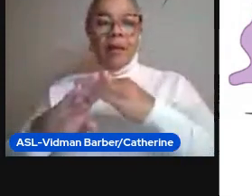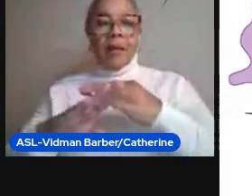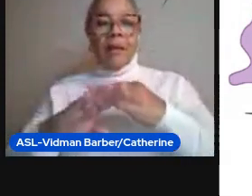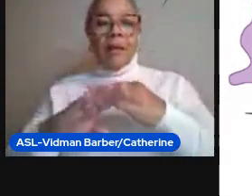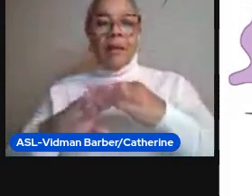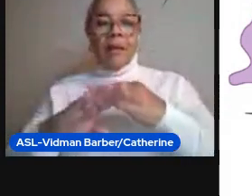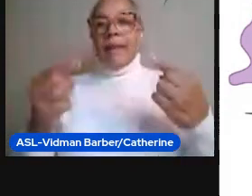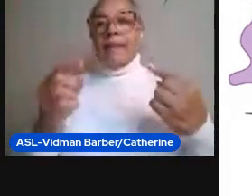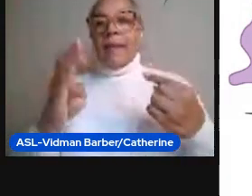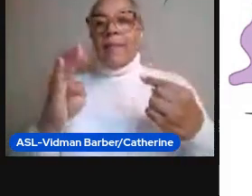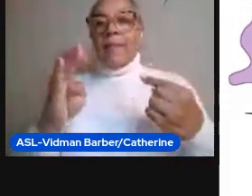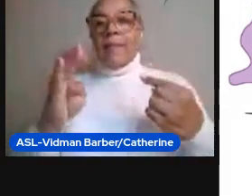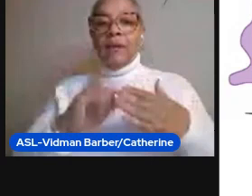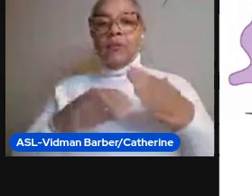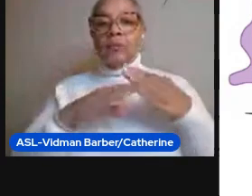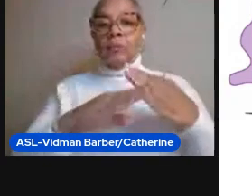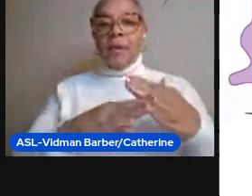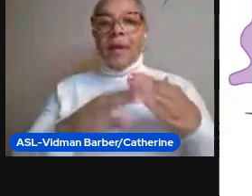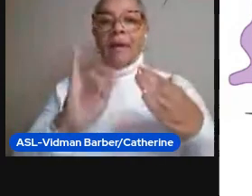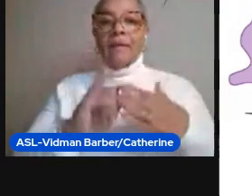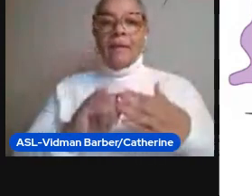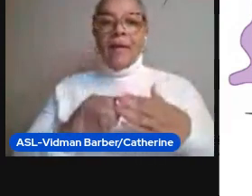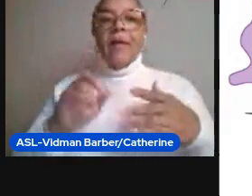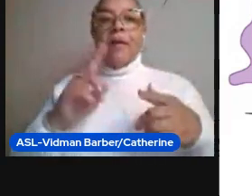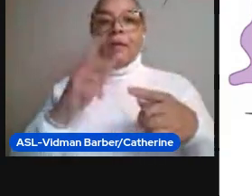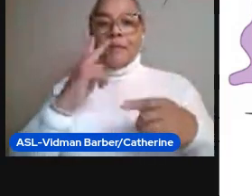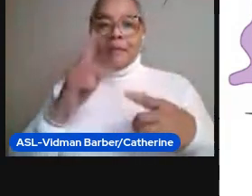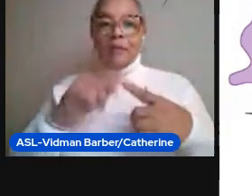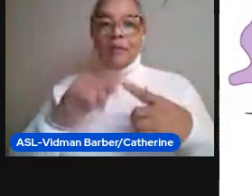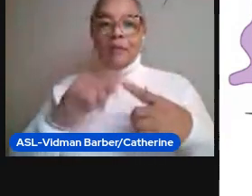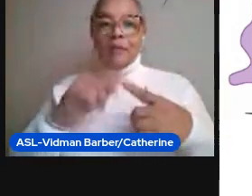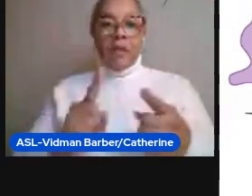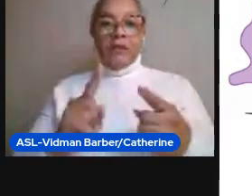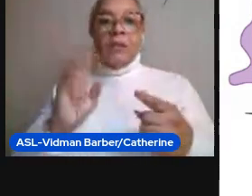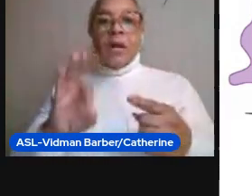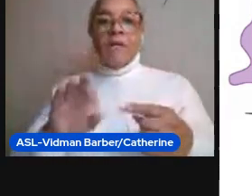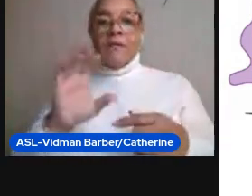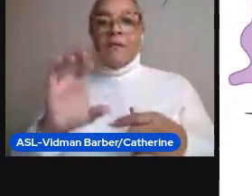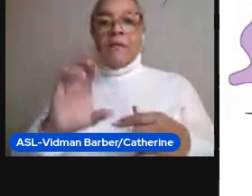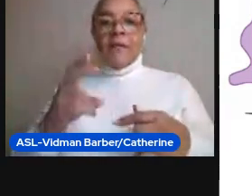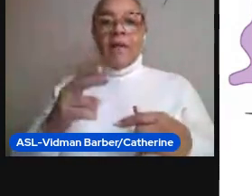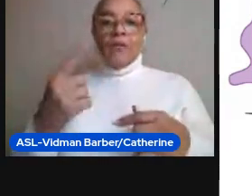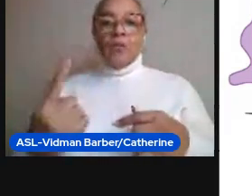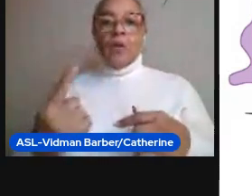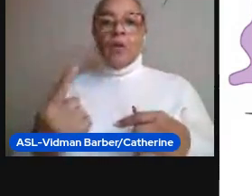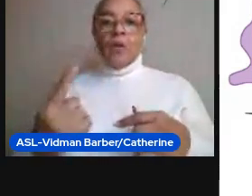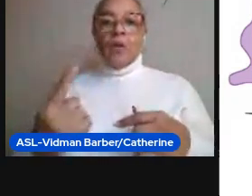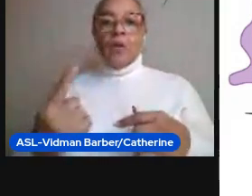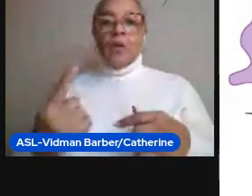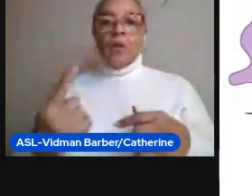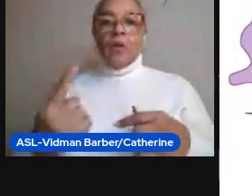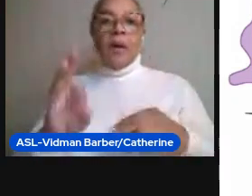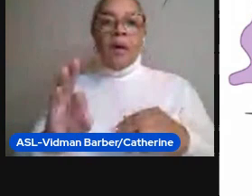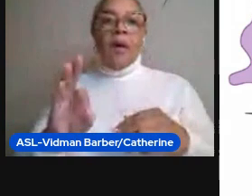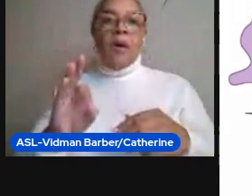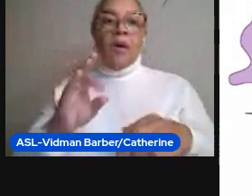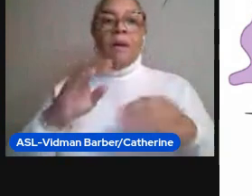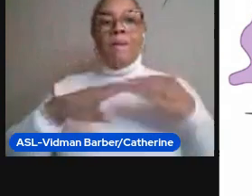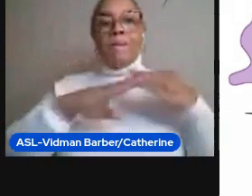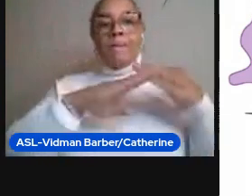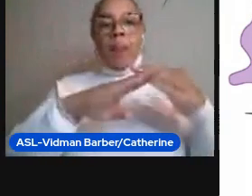CLEC9A, and then we can see that also a significant reduction of the Th1 response upon